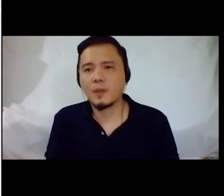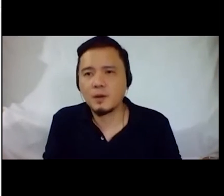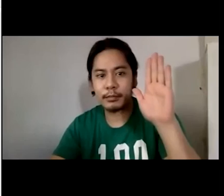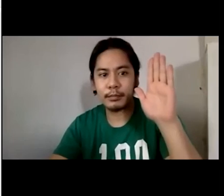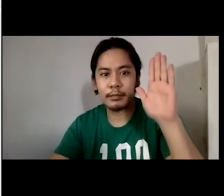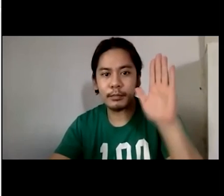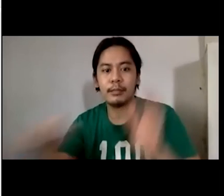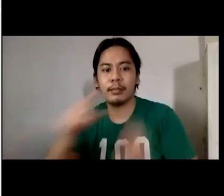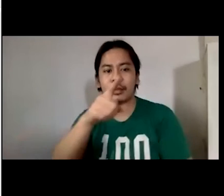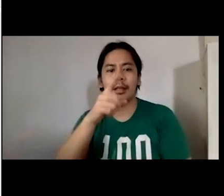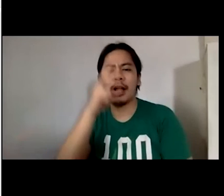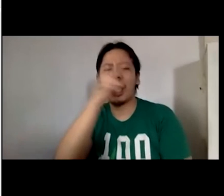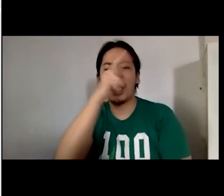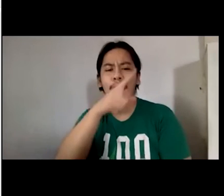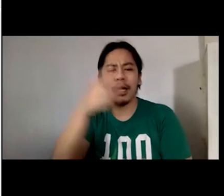Okay, Chuck? sir.